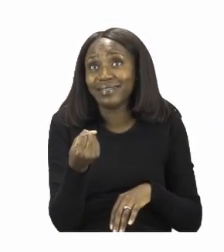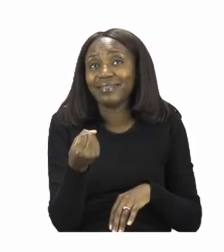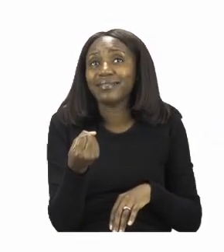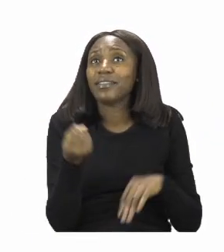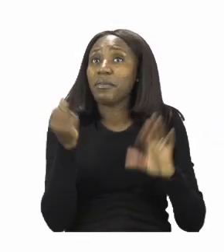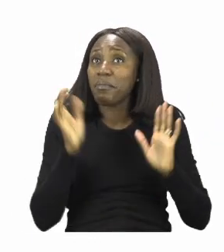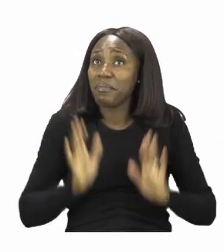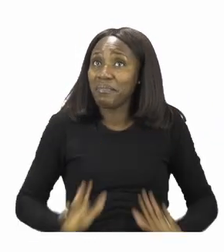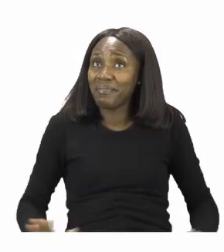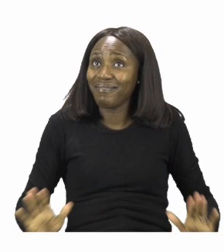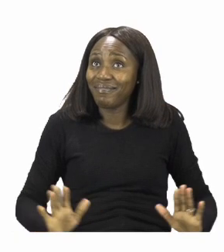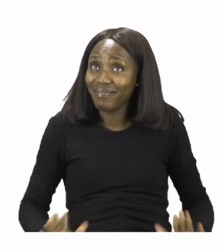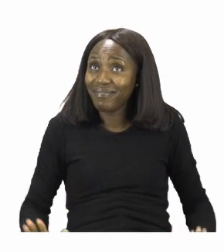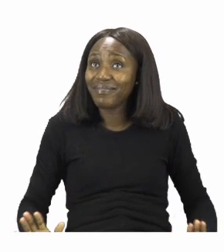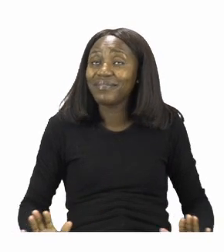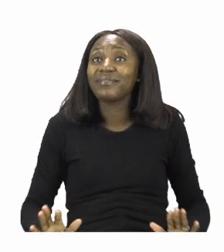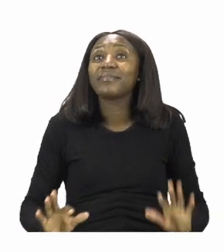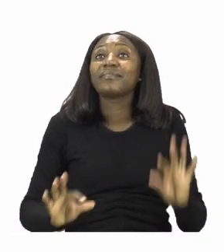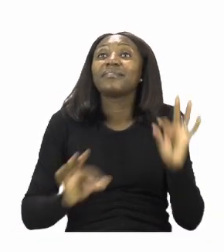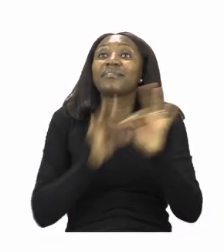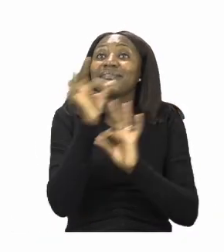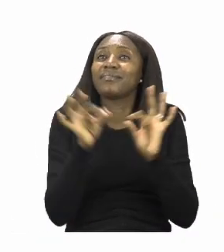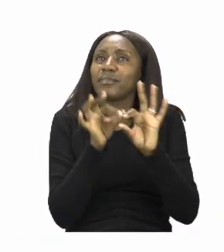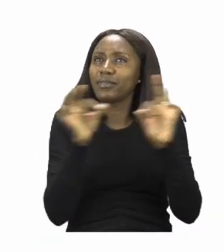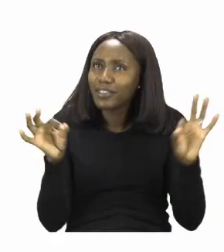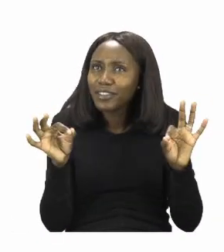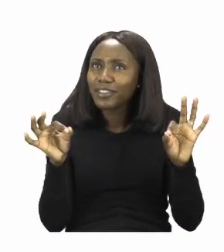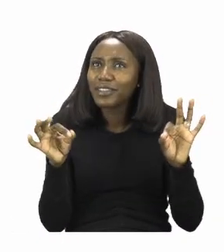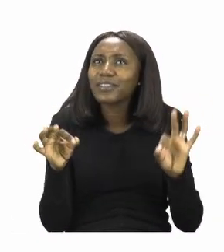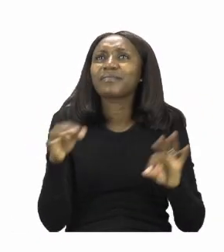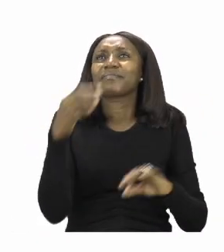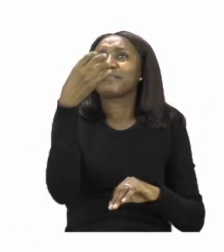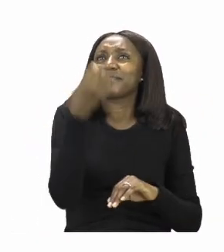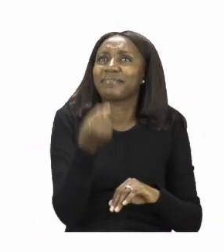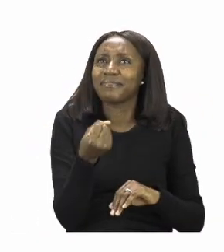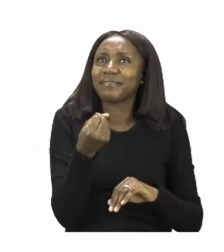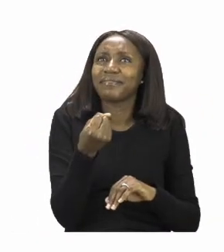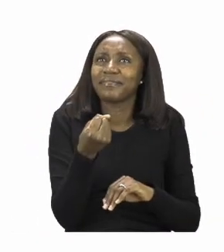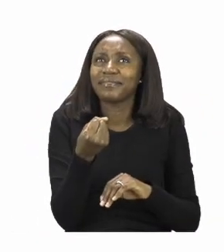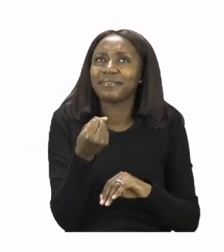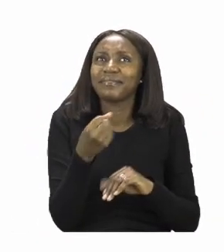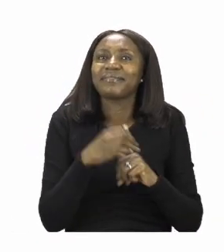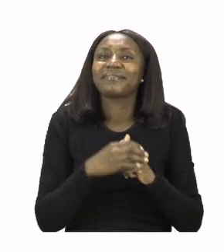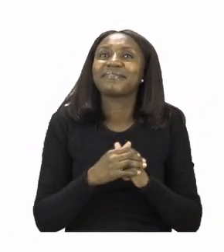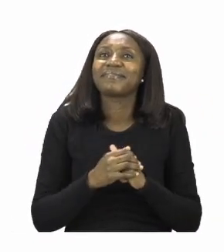The girl got a golden gift.